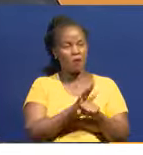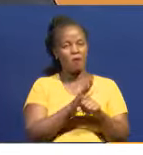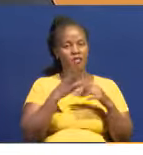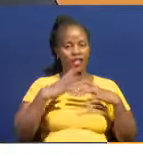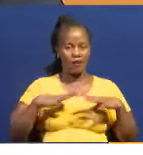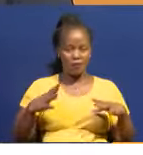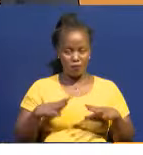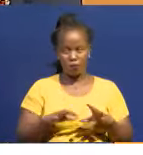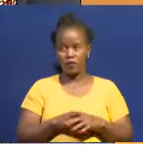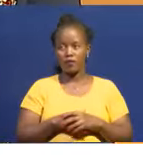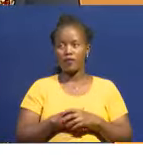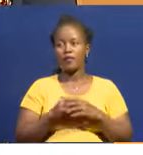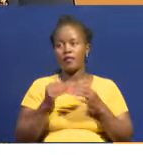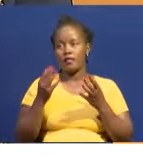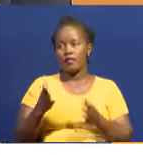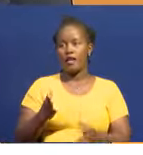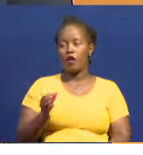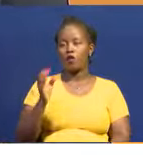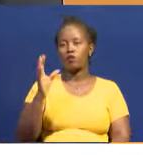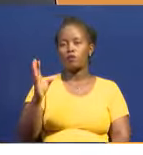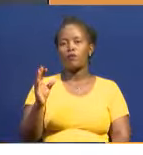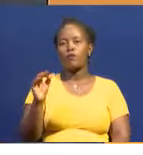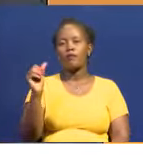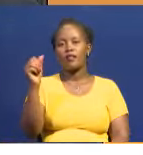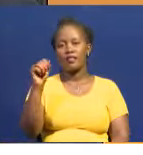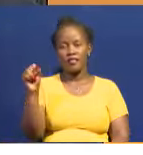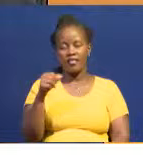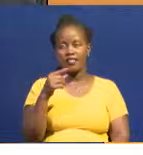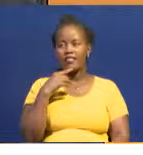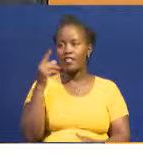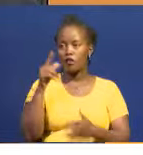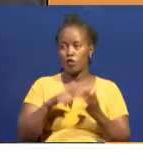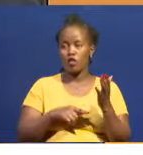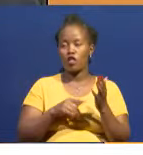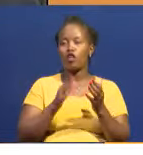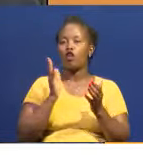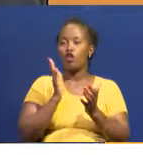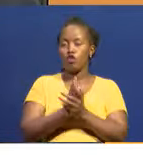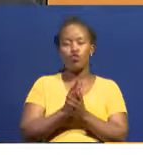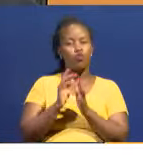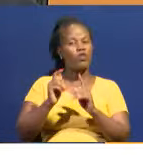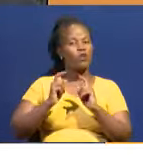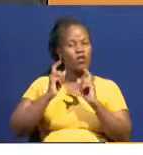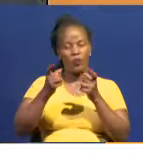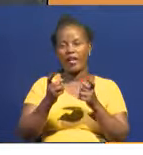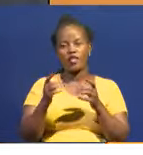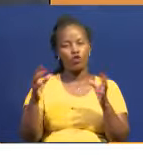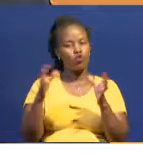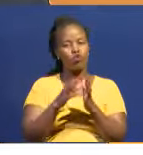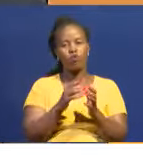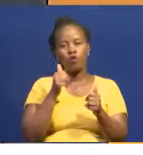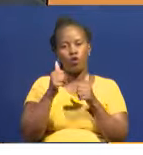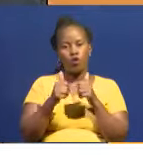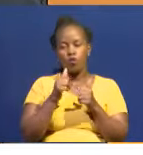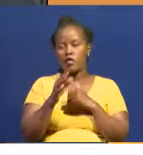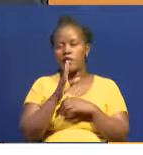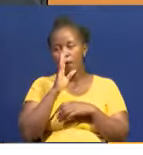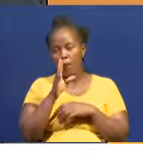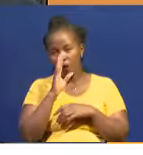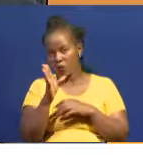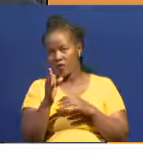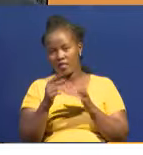a... So what the CS is saying, we will reward those the good behavior and those